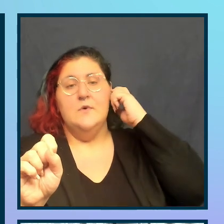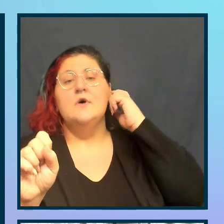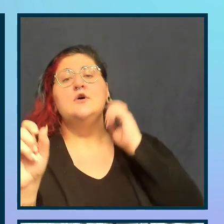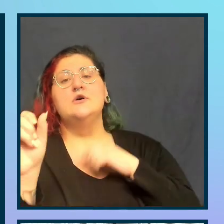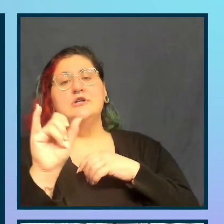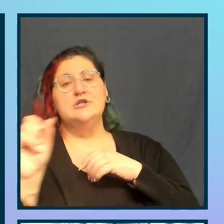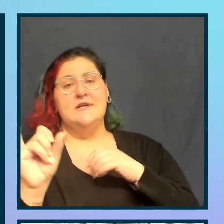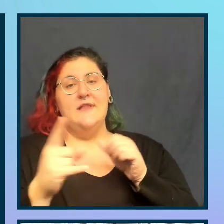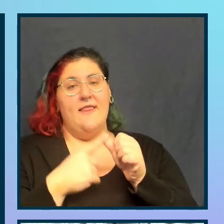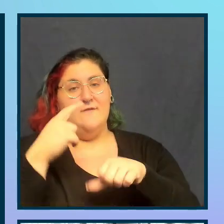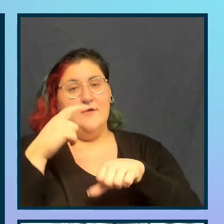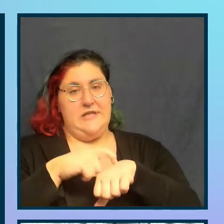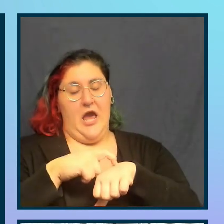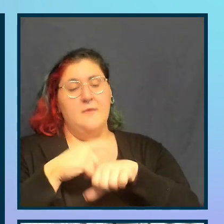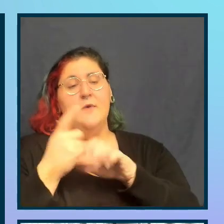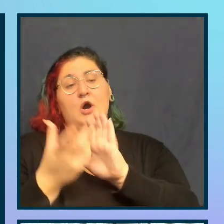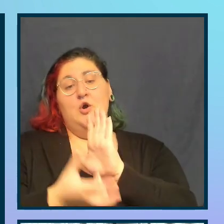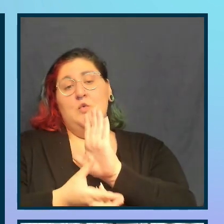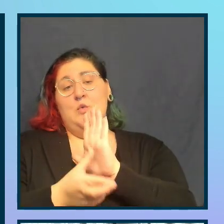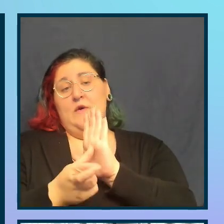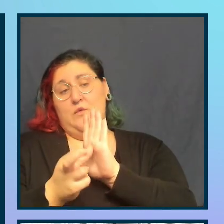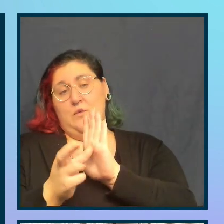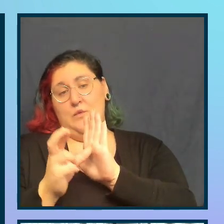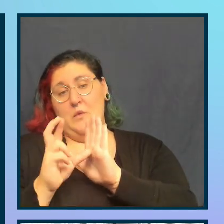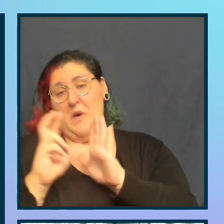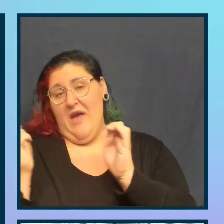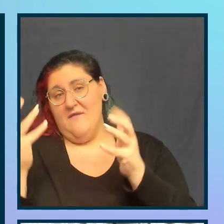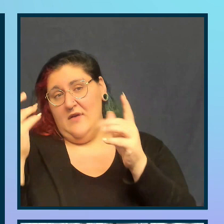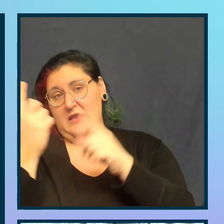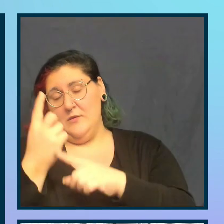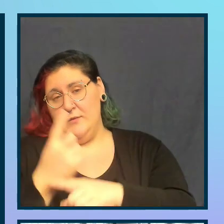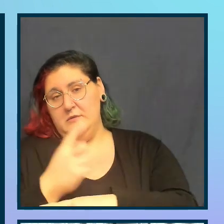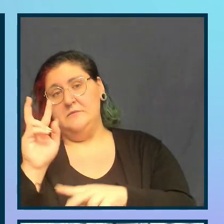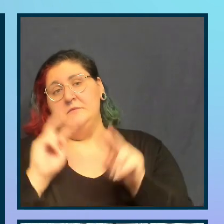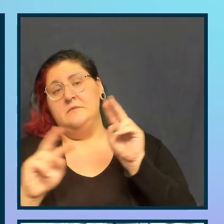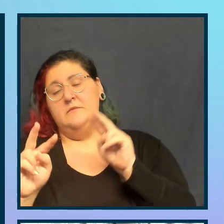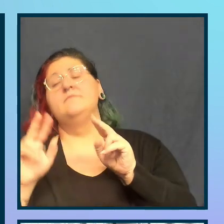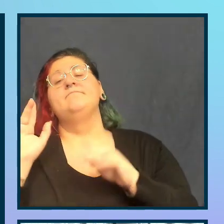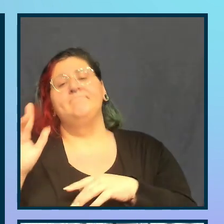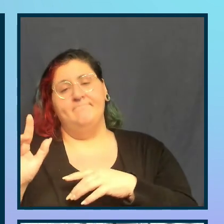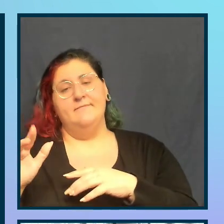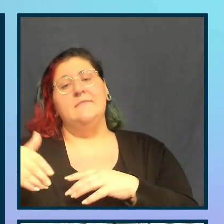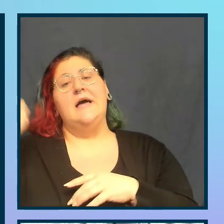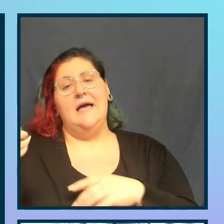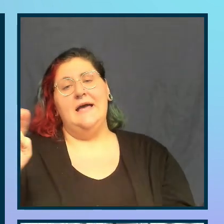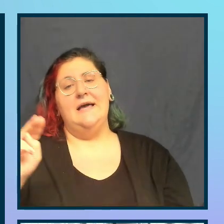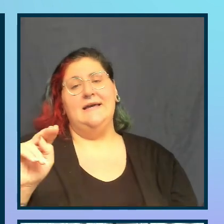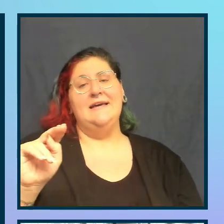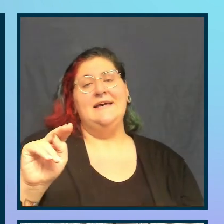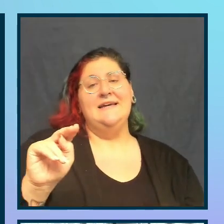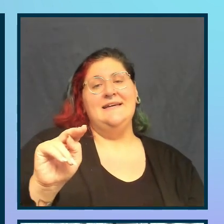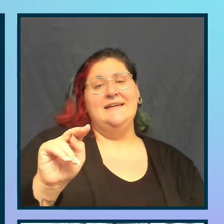here. Everything looks correct. So I'm going to go ahead, click to the next element. Now this last element is one